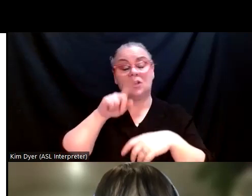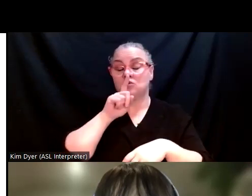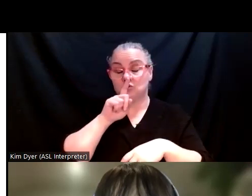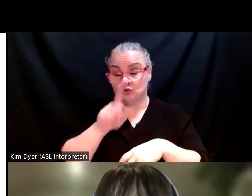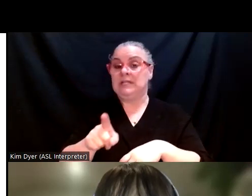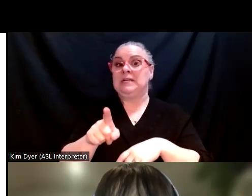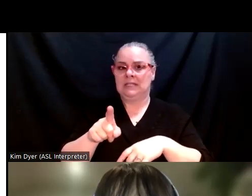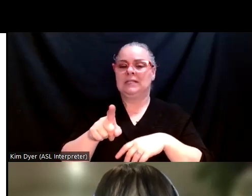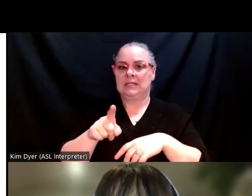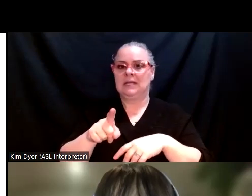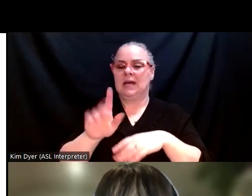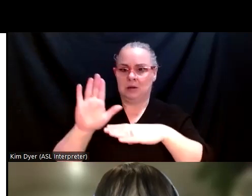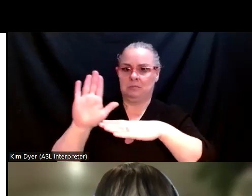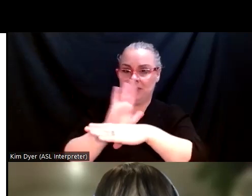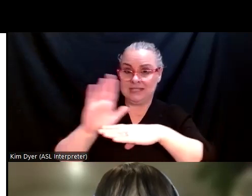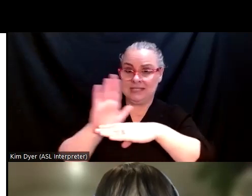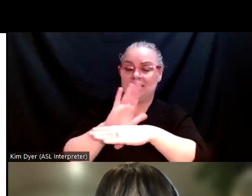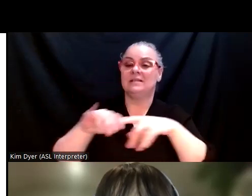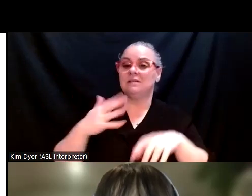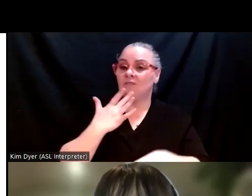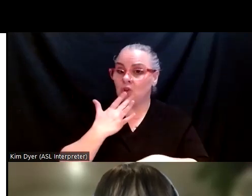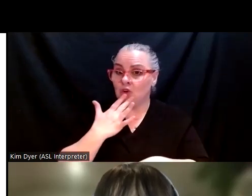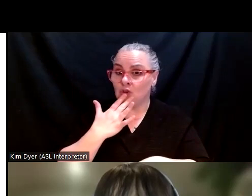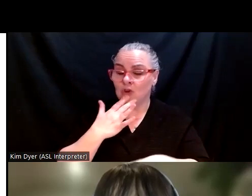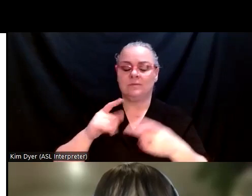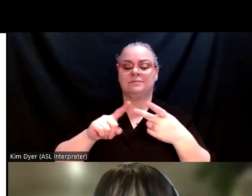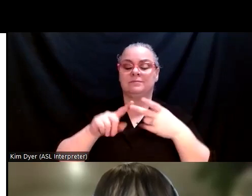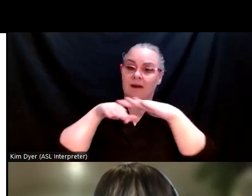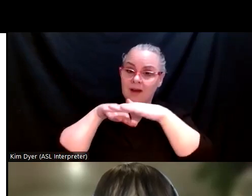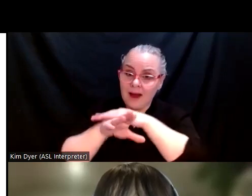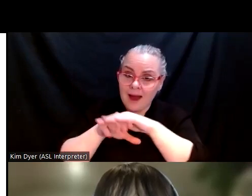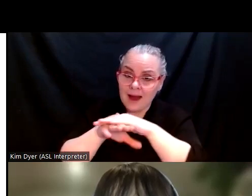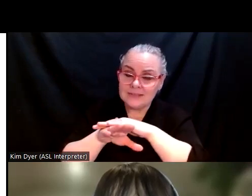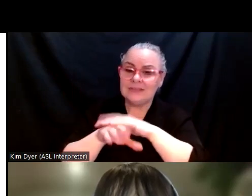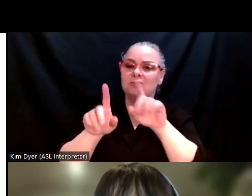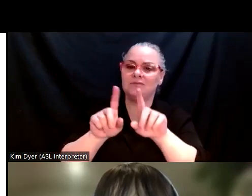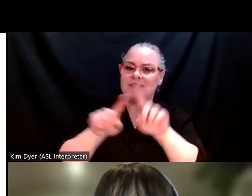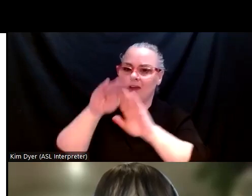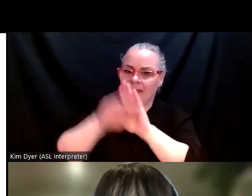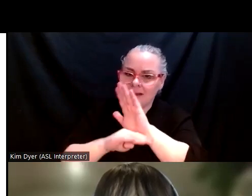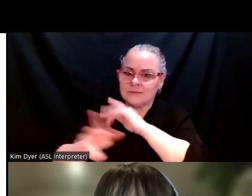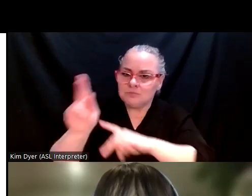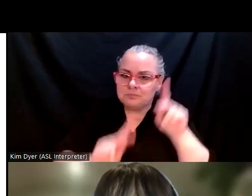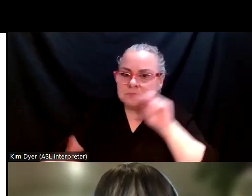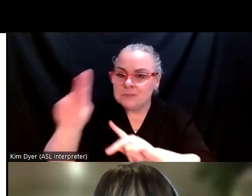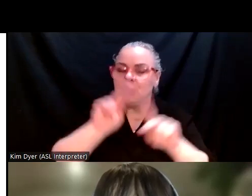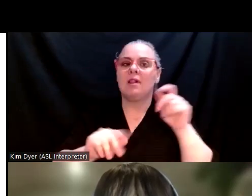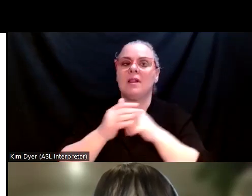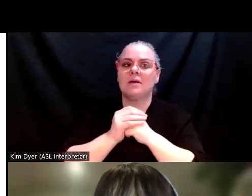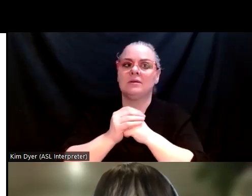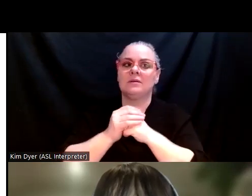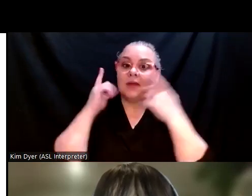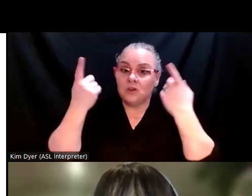looking at businesses of color and have access to different lists of people that are, you